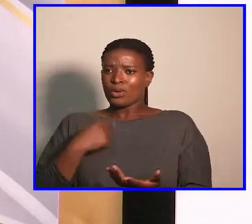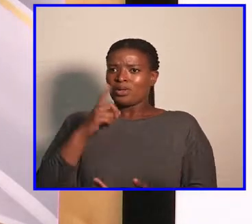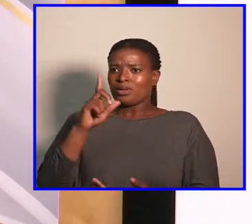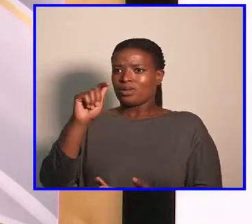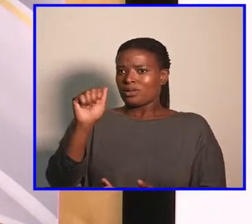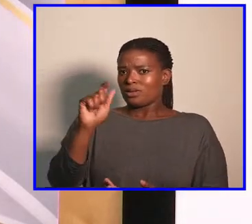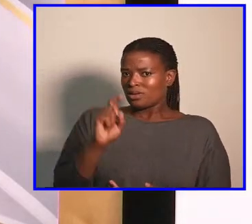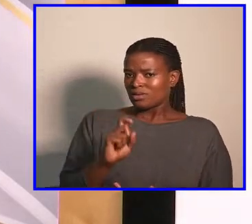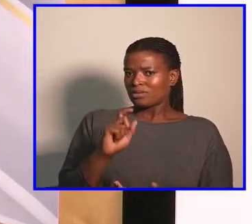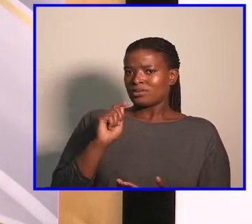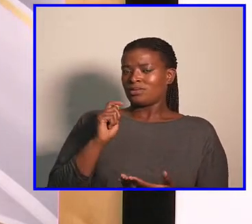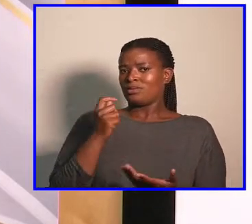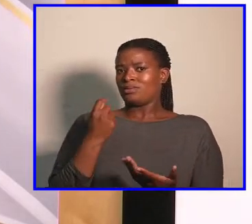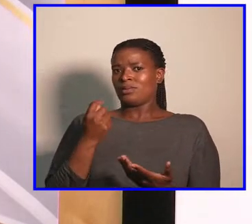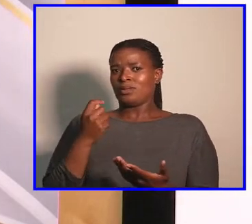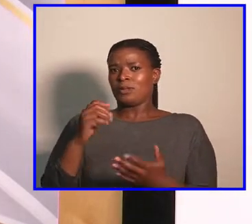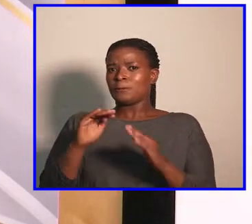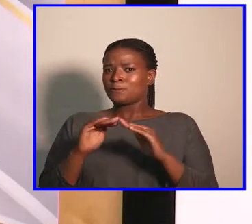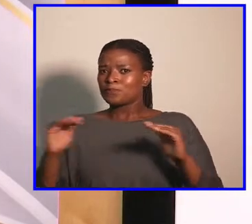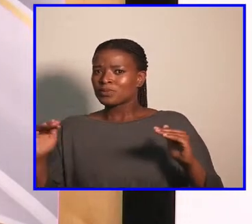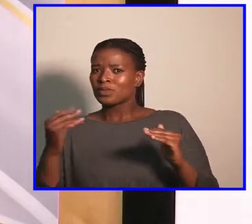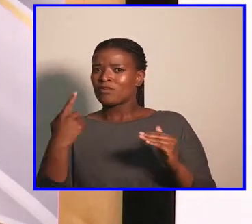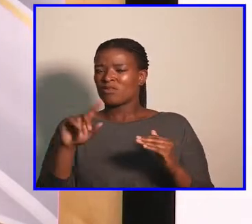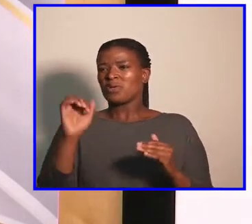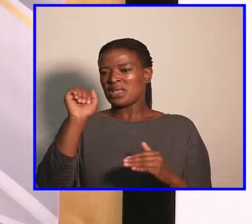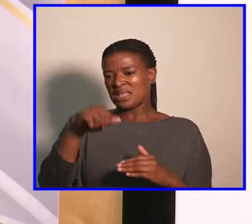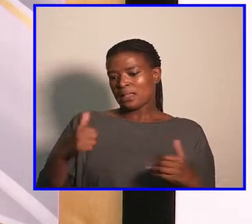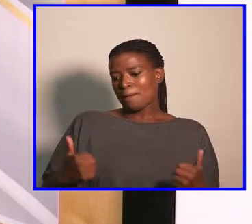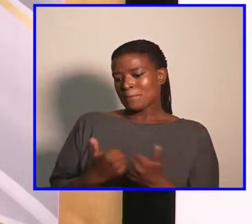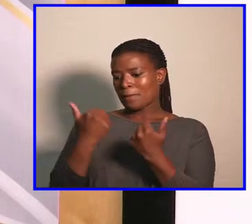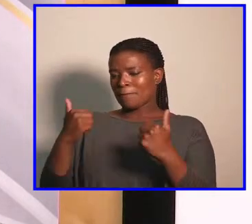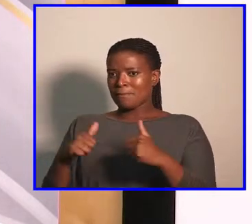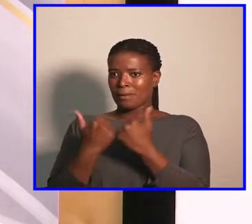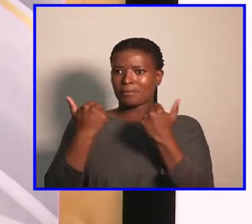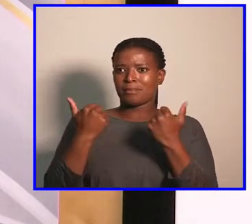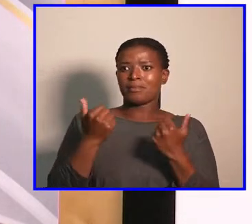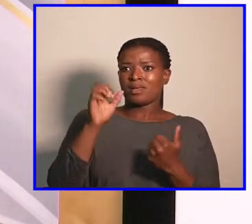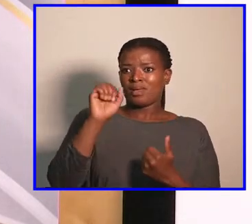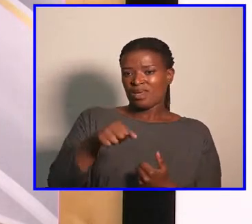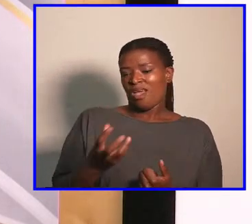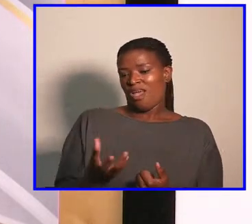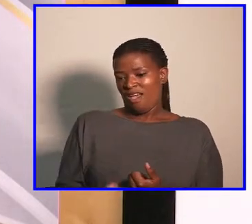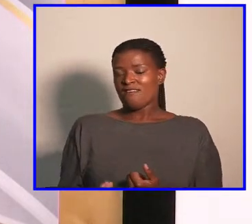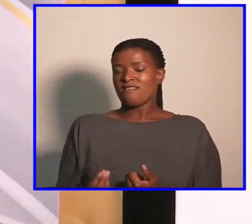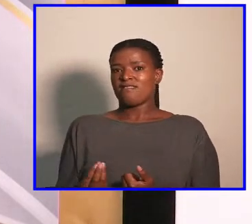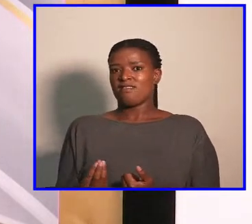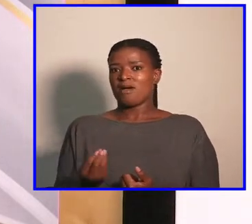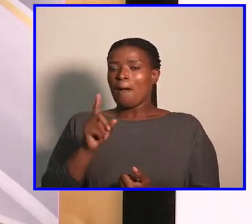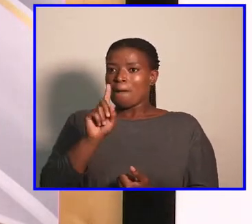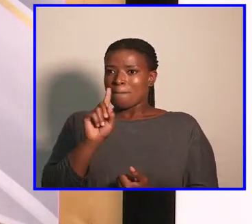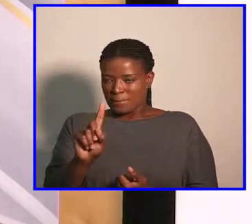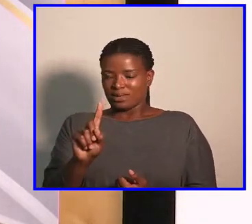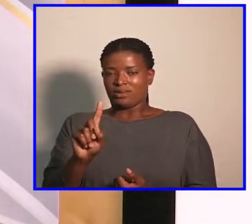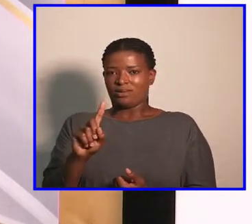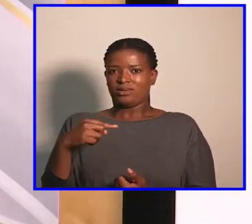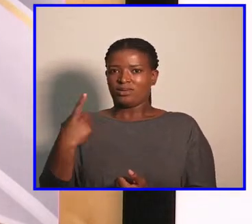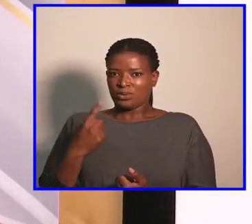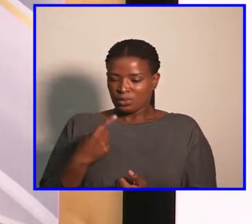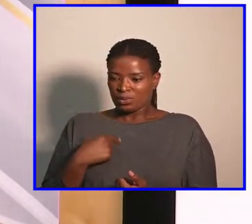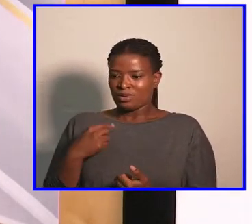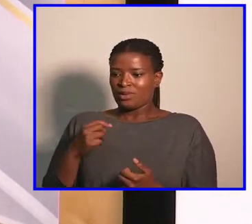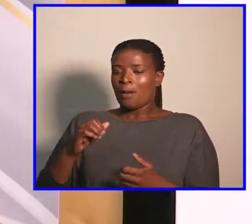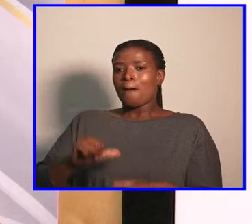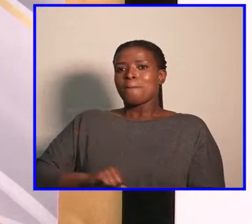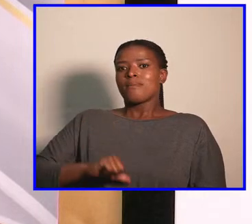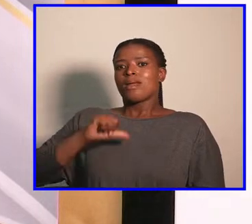base, even though we still have challenges to improve our compliance. We today can proudly say that the institution